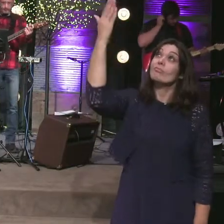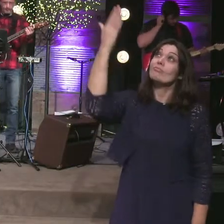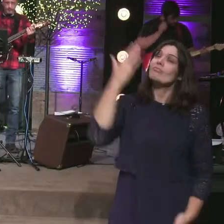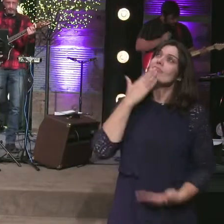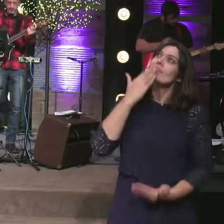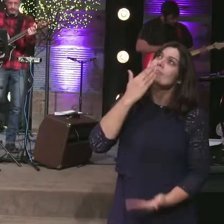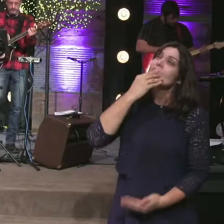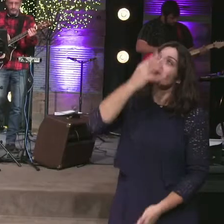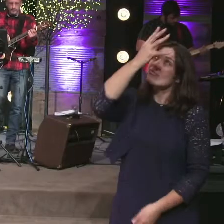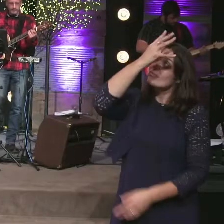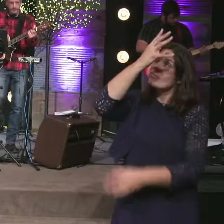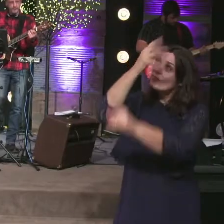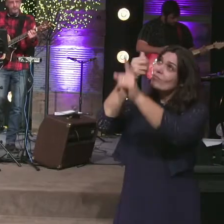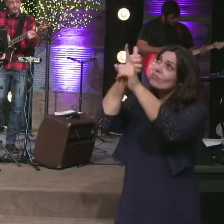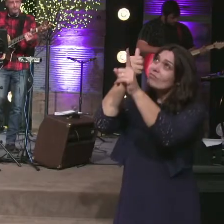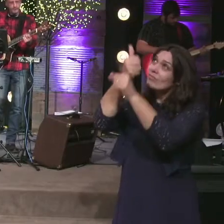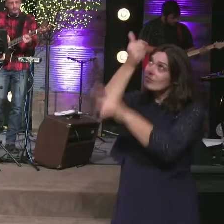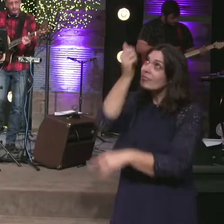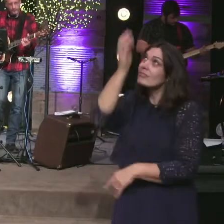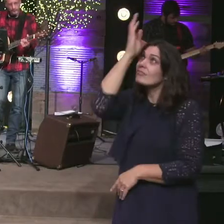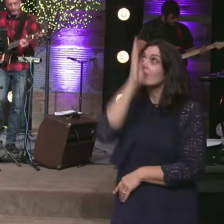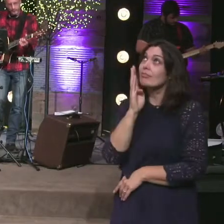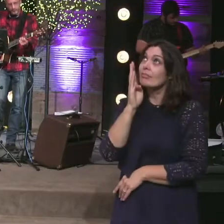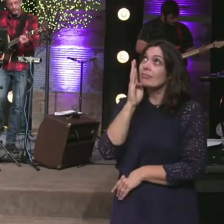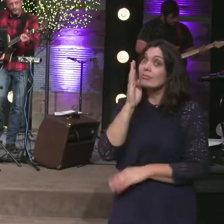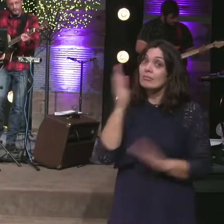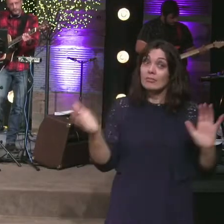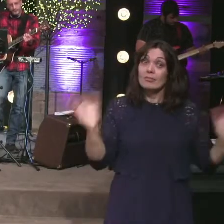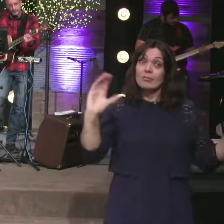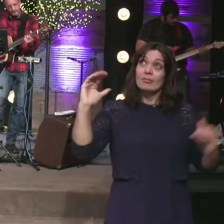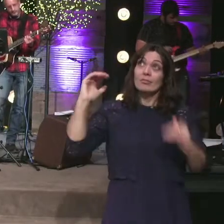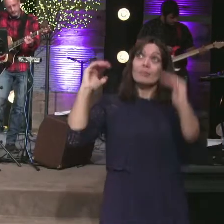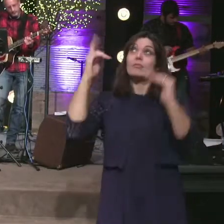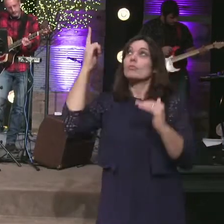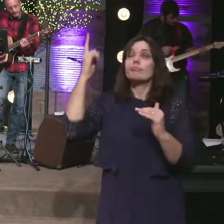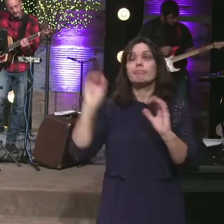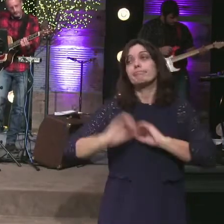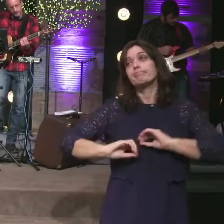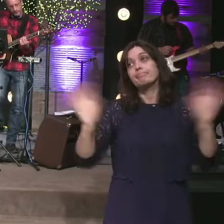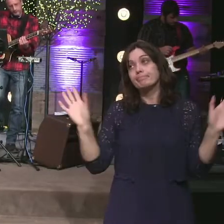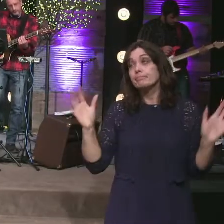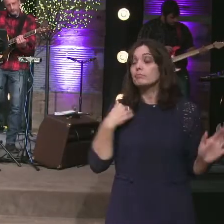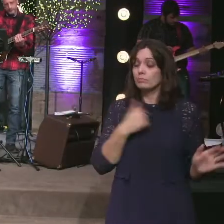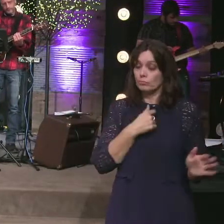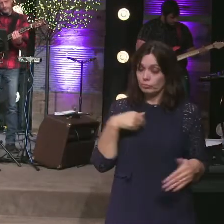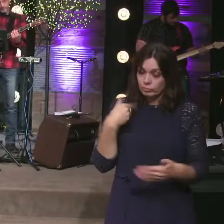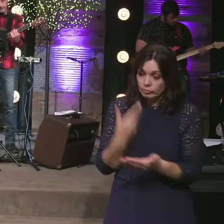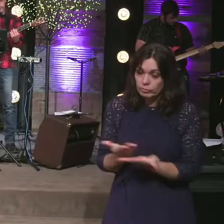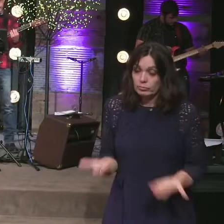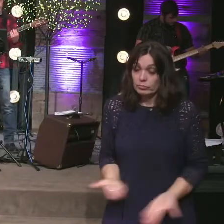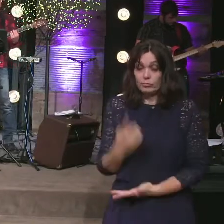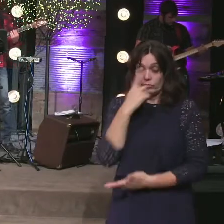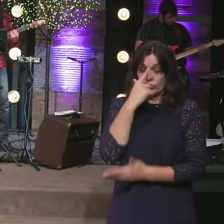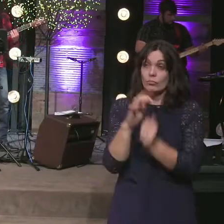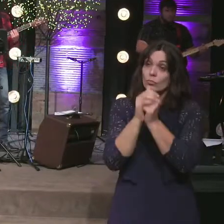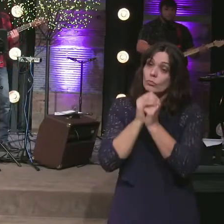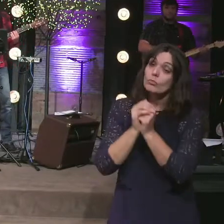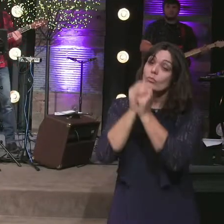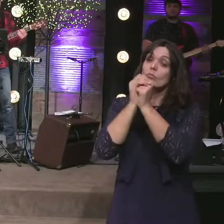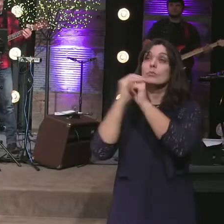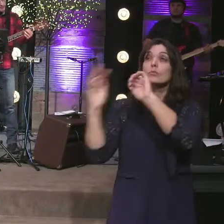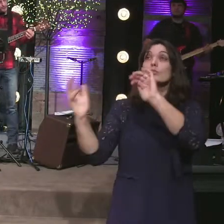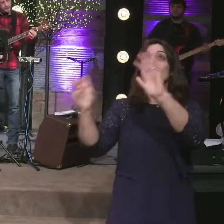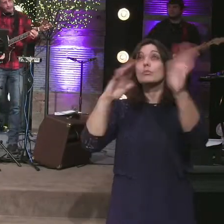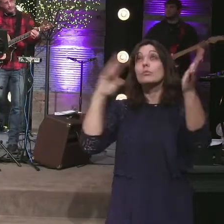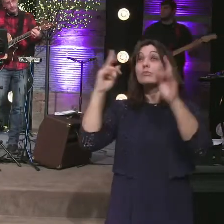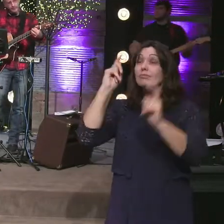You are God, and there is no one like You. We come this morning to worship You and to praise You, and